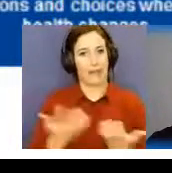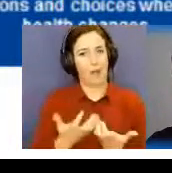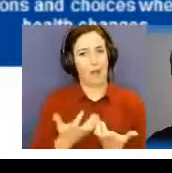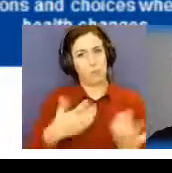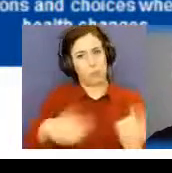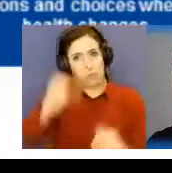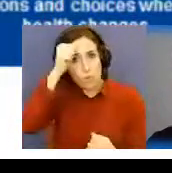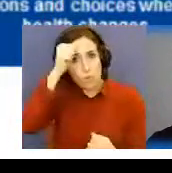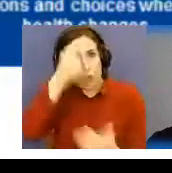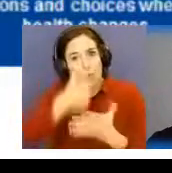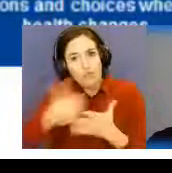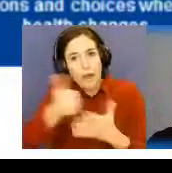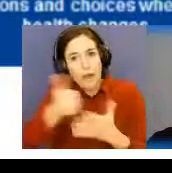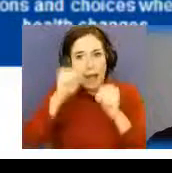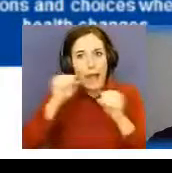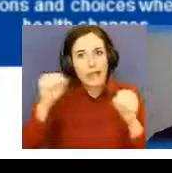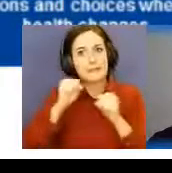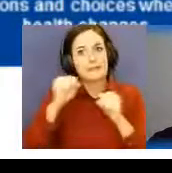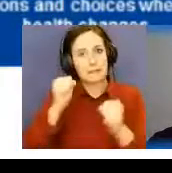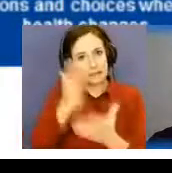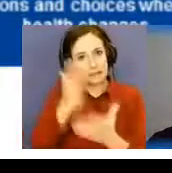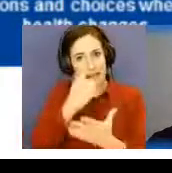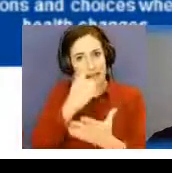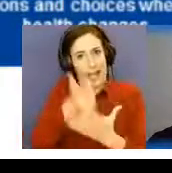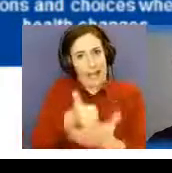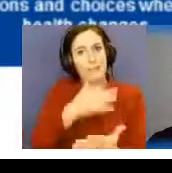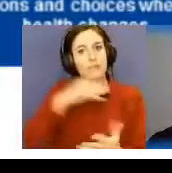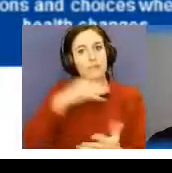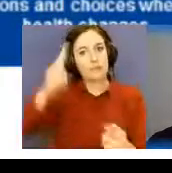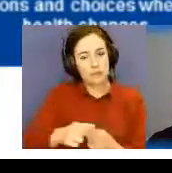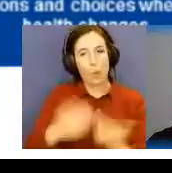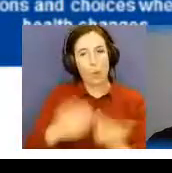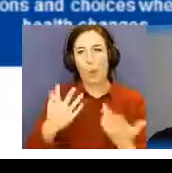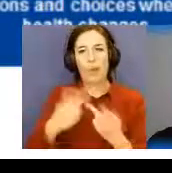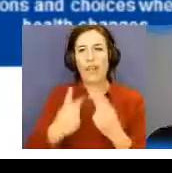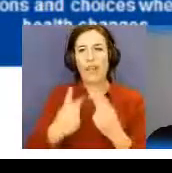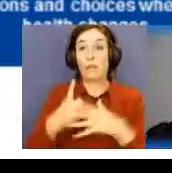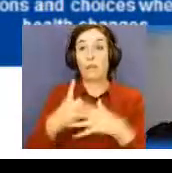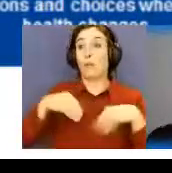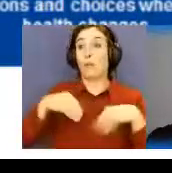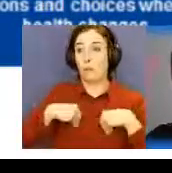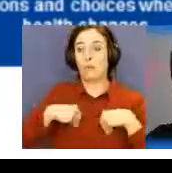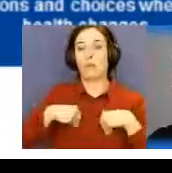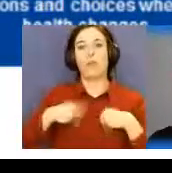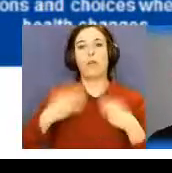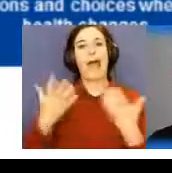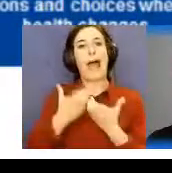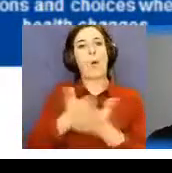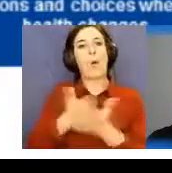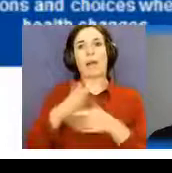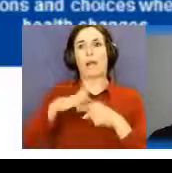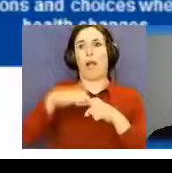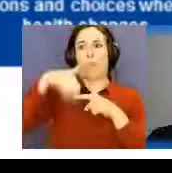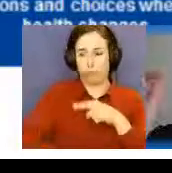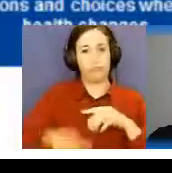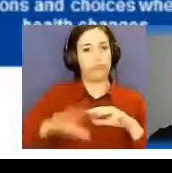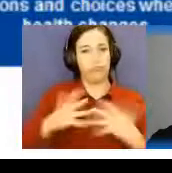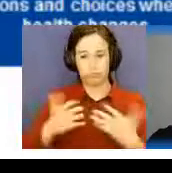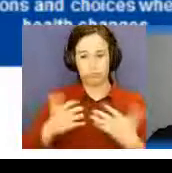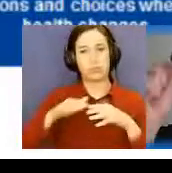How do you delay the onset of them? How can you reduce the severity of health conditions? So this is a sliding scale down